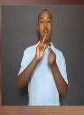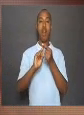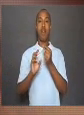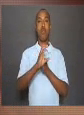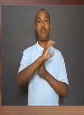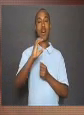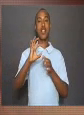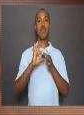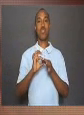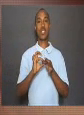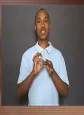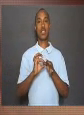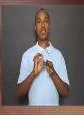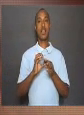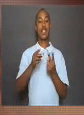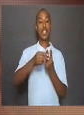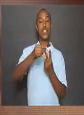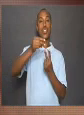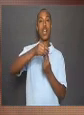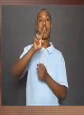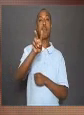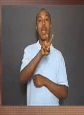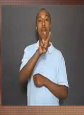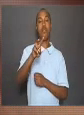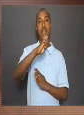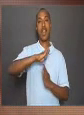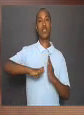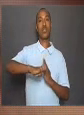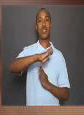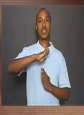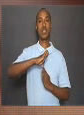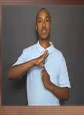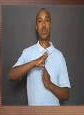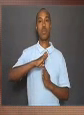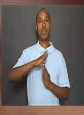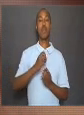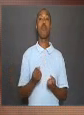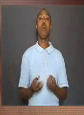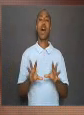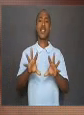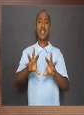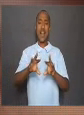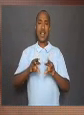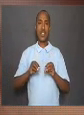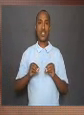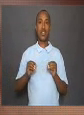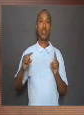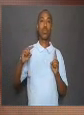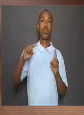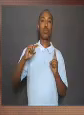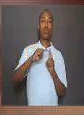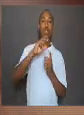covalent bonds, the shared pairs of electrons will be more attracted toward